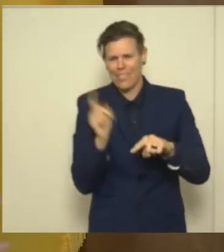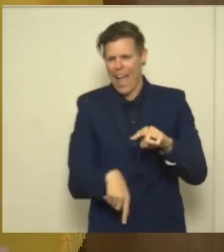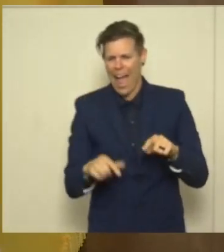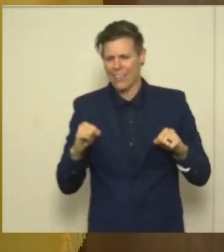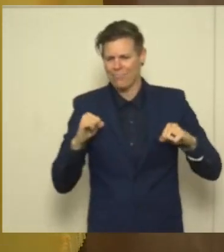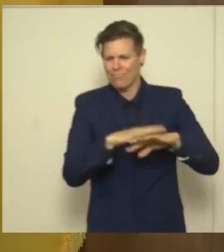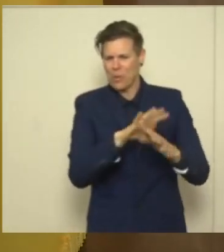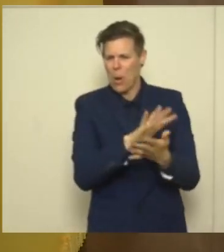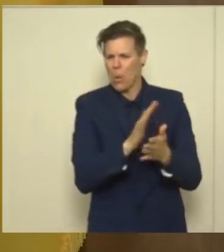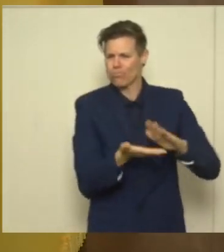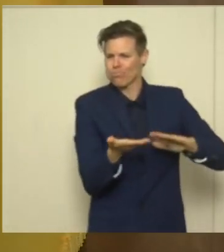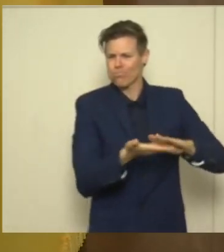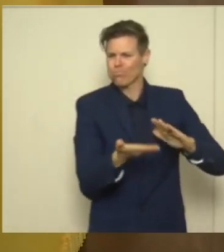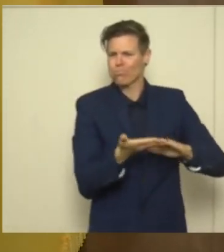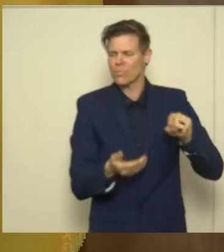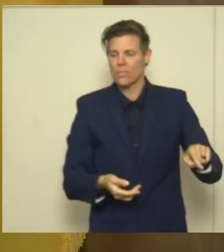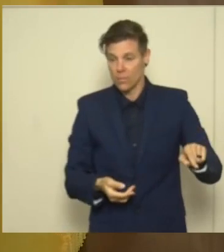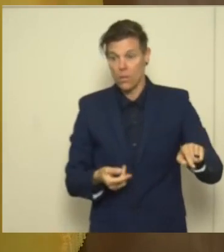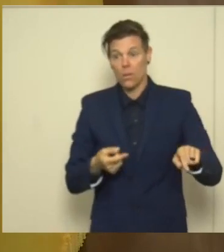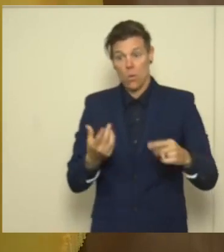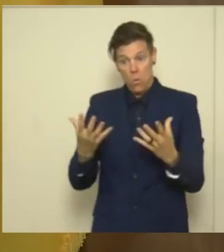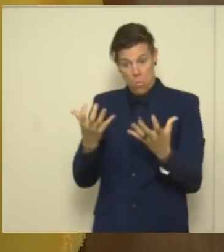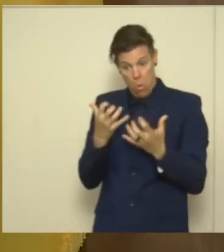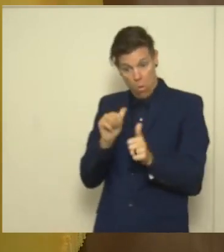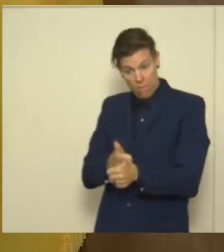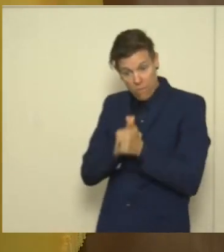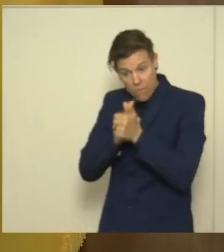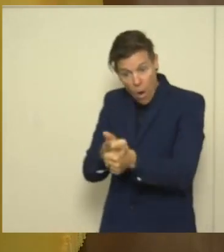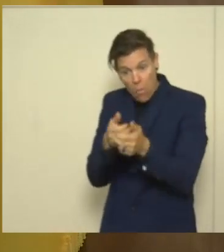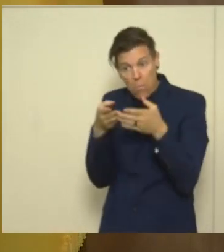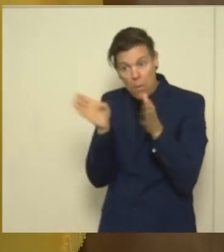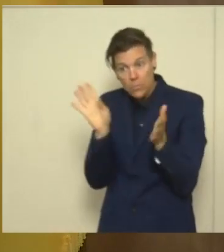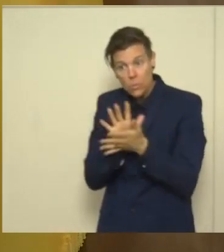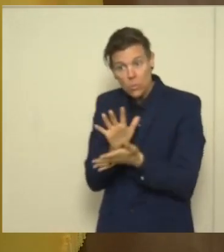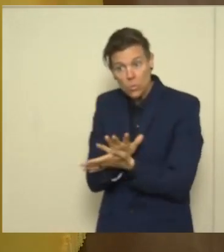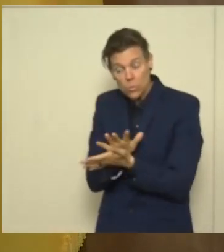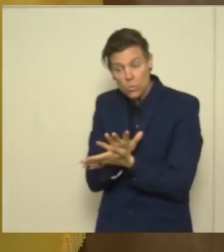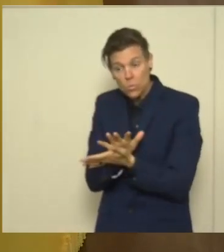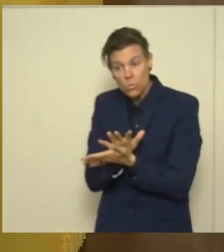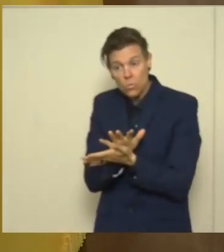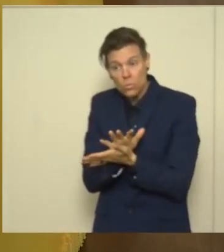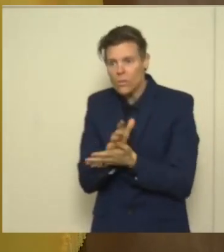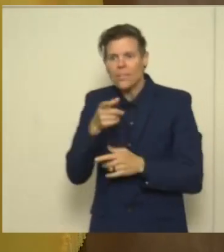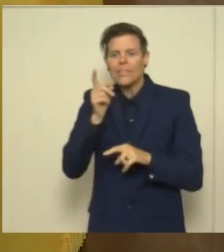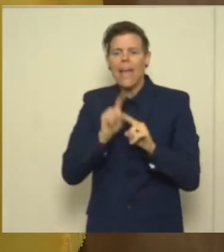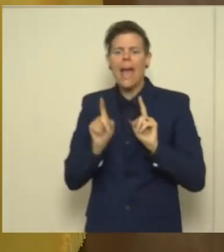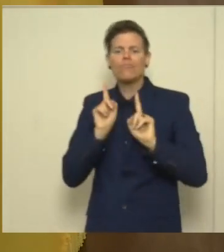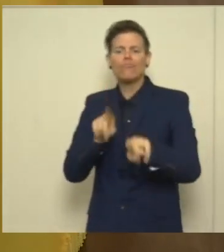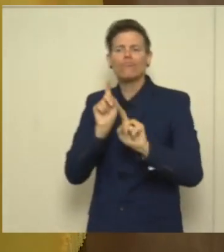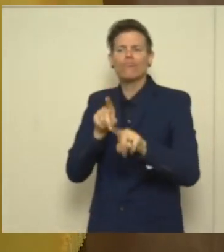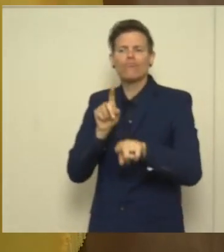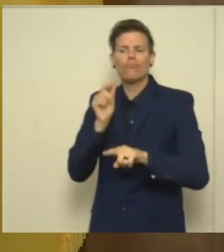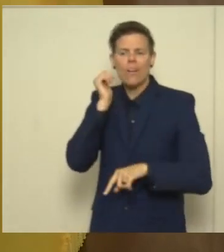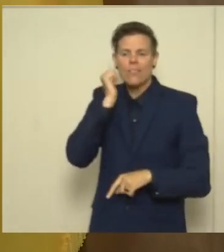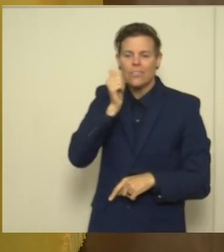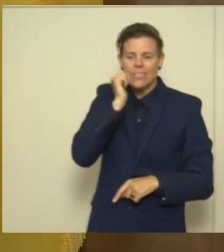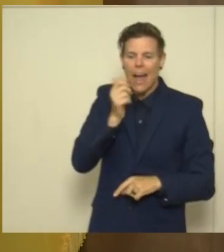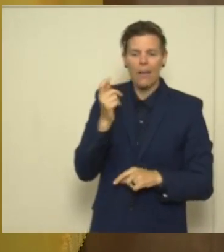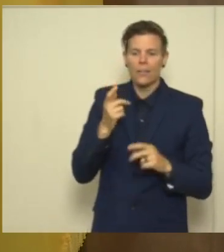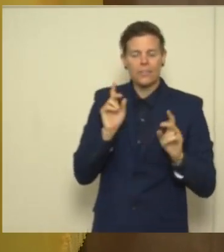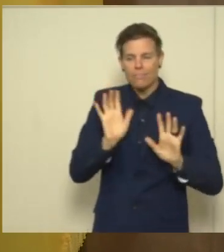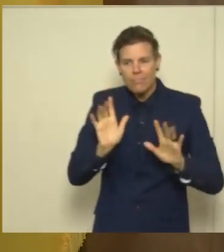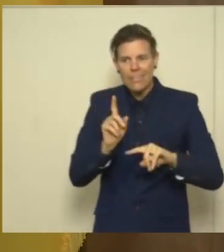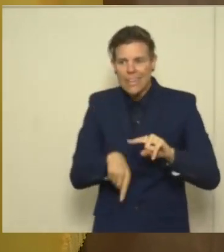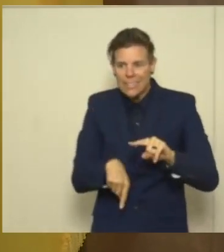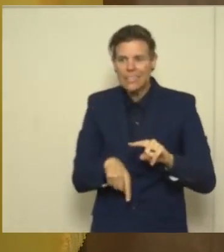to be a hybrid model, which means you can't go every day like you currently can in private school. And you can't use every space available